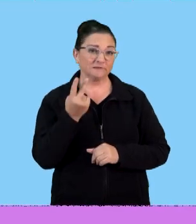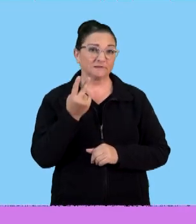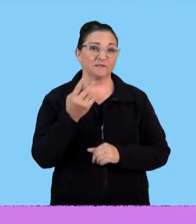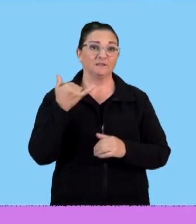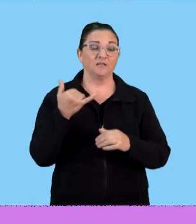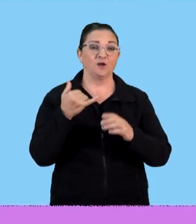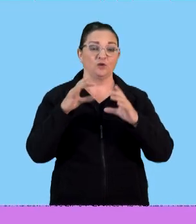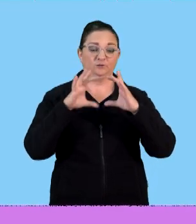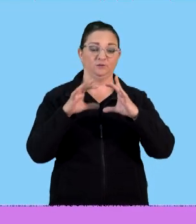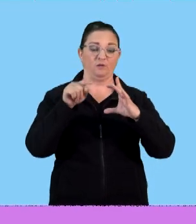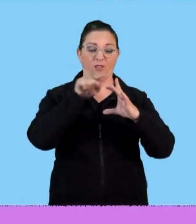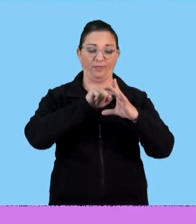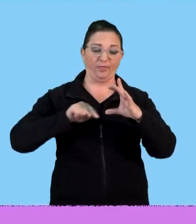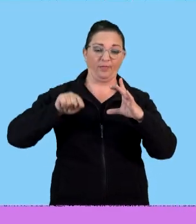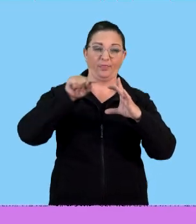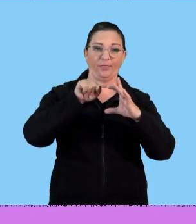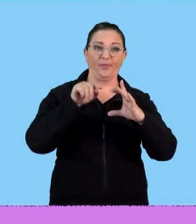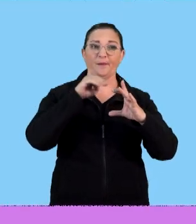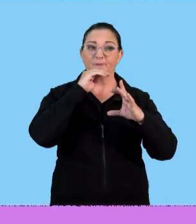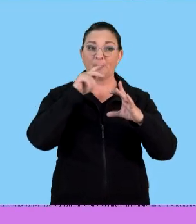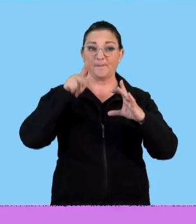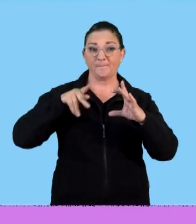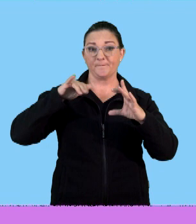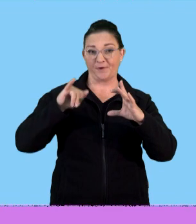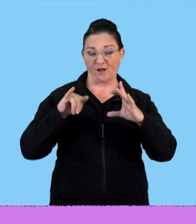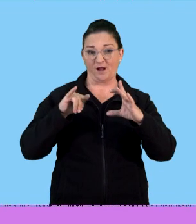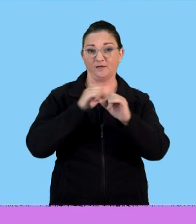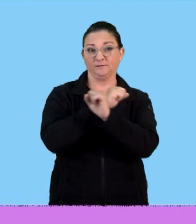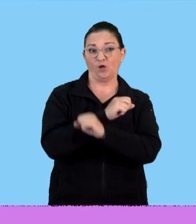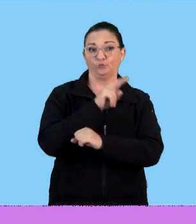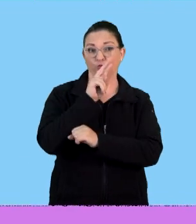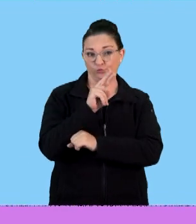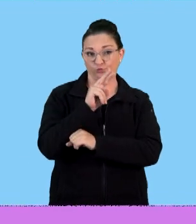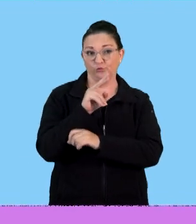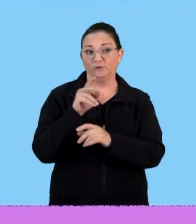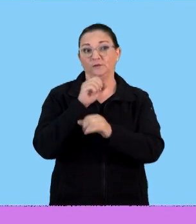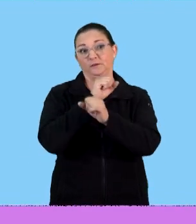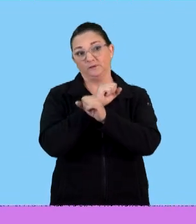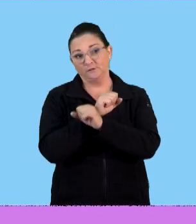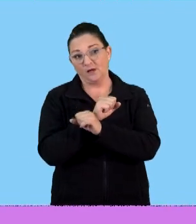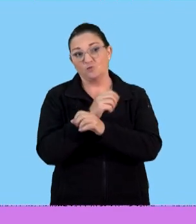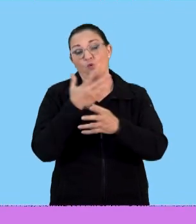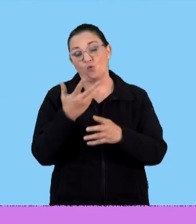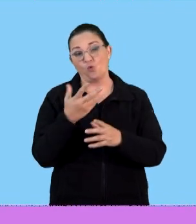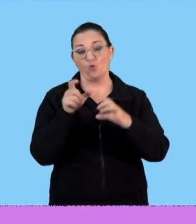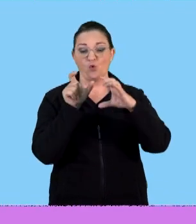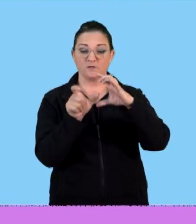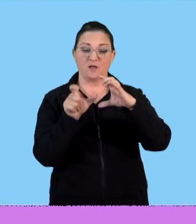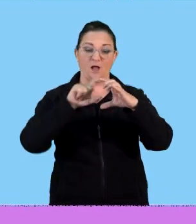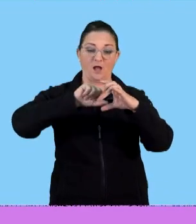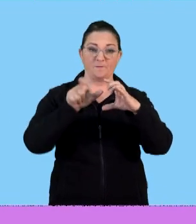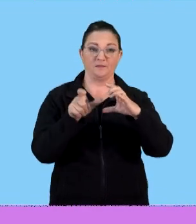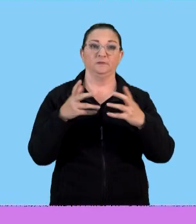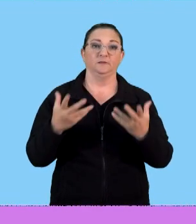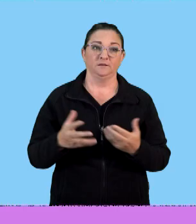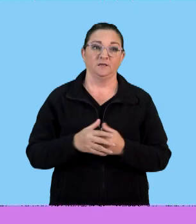when we look at circumference, we will say it's pi times 2 times radius, or we can say pi times diameter.